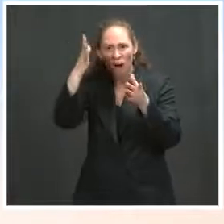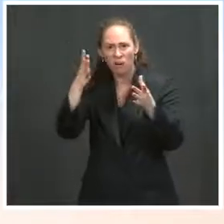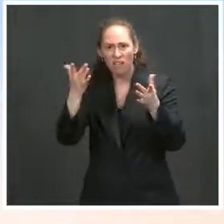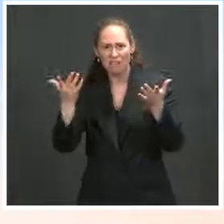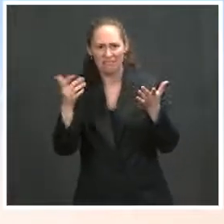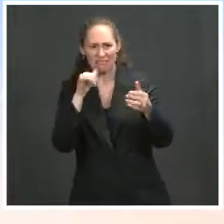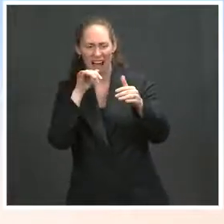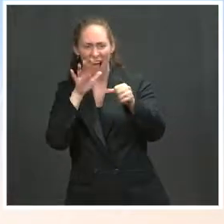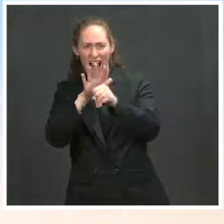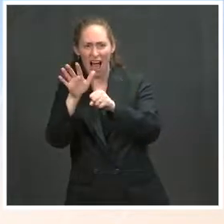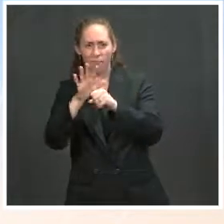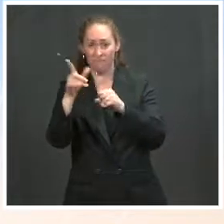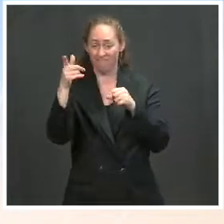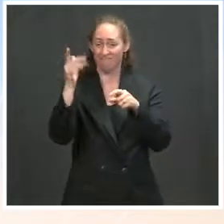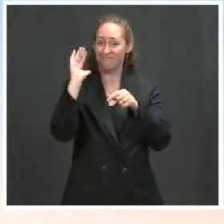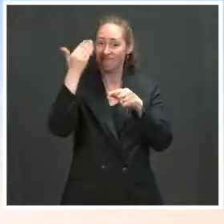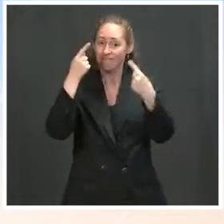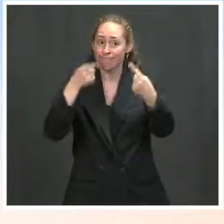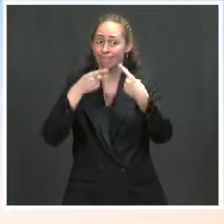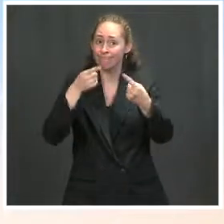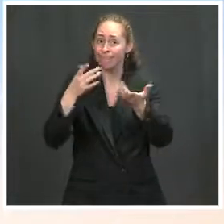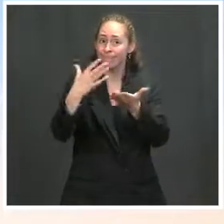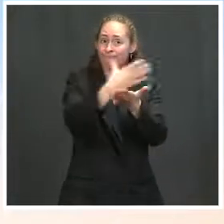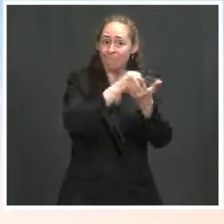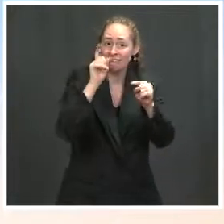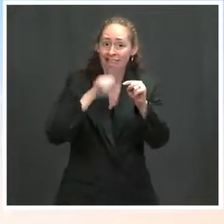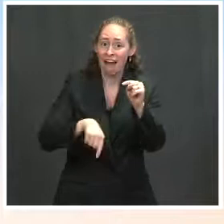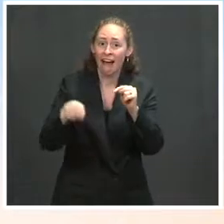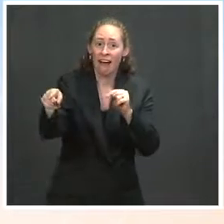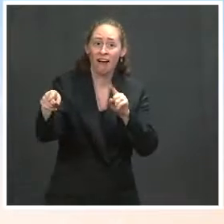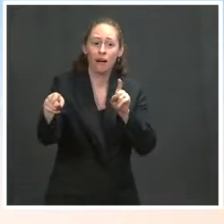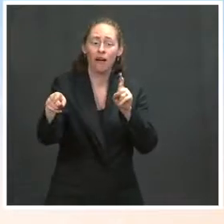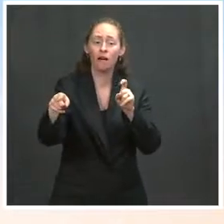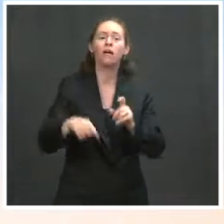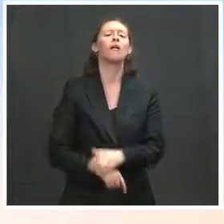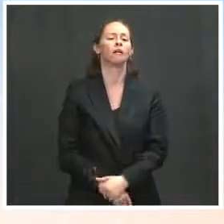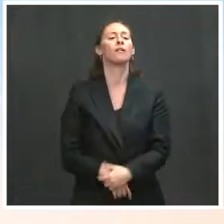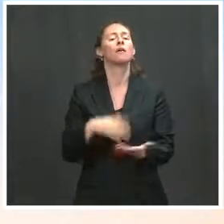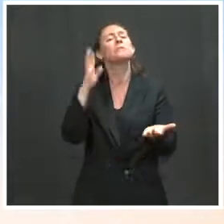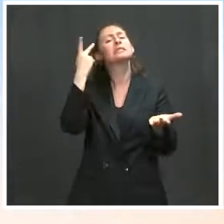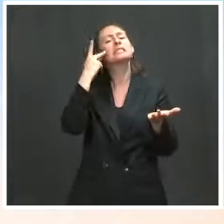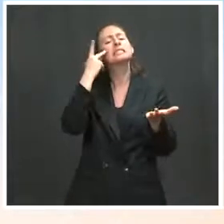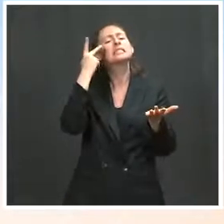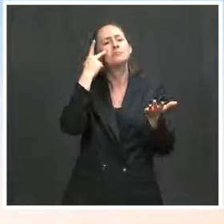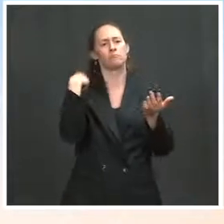right? They have 90 days to kind of, get a deeper look on